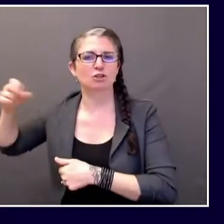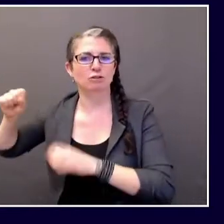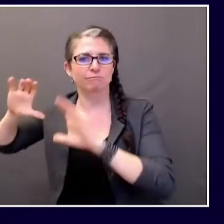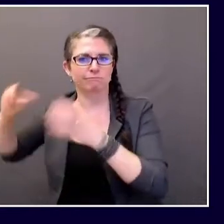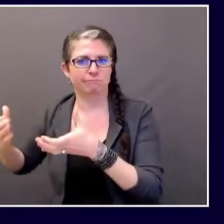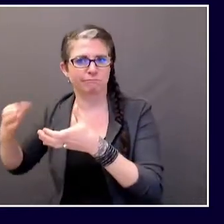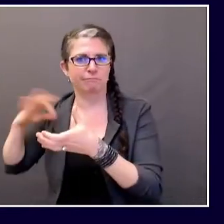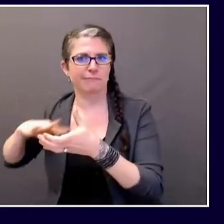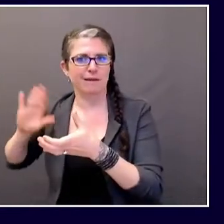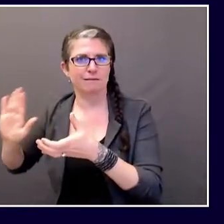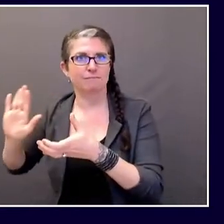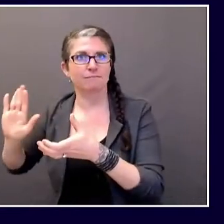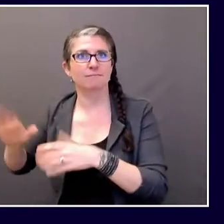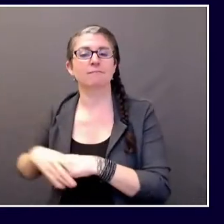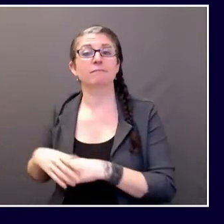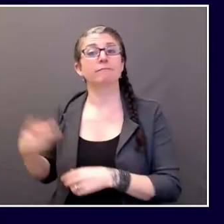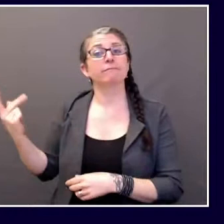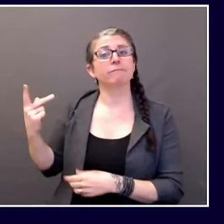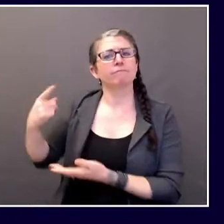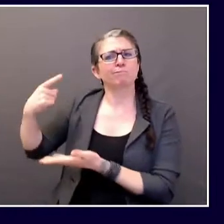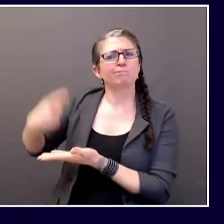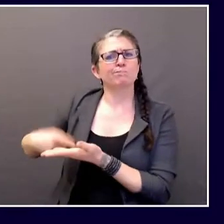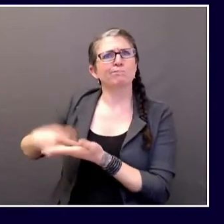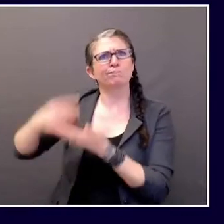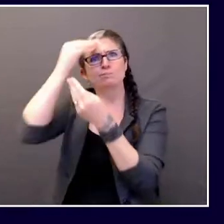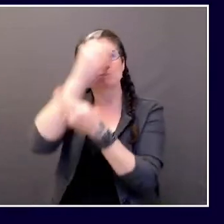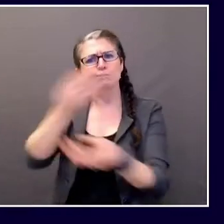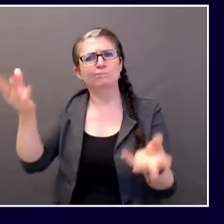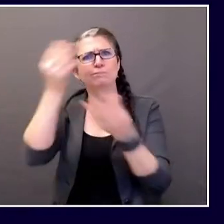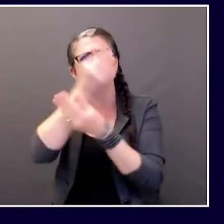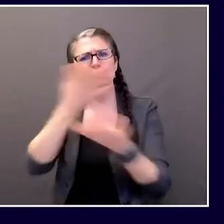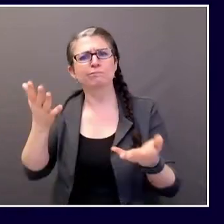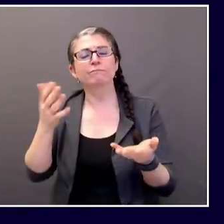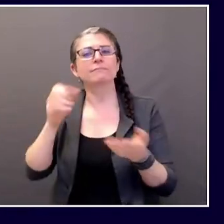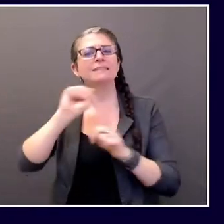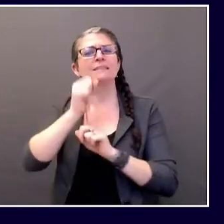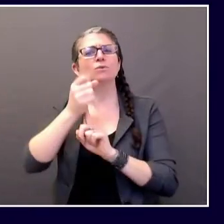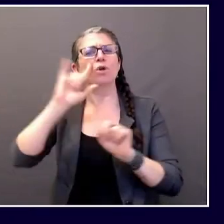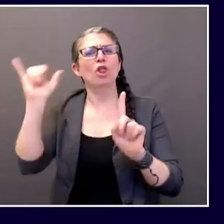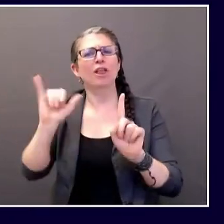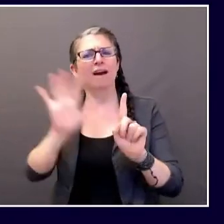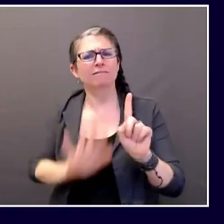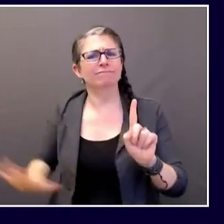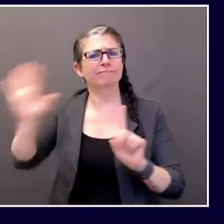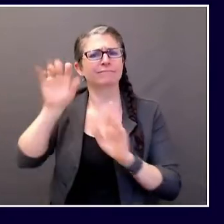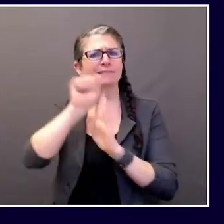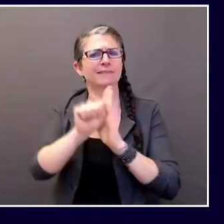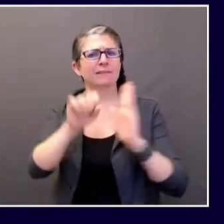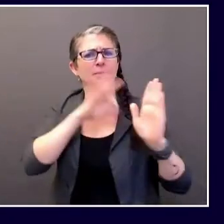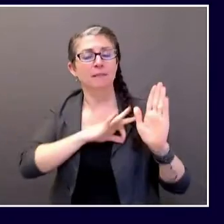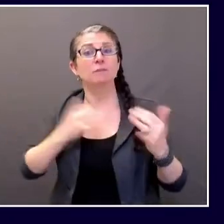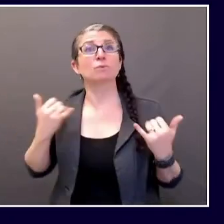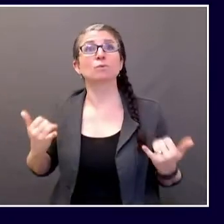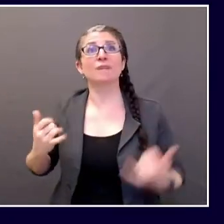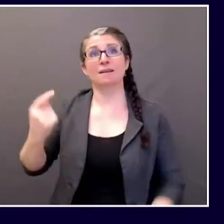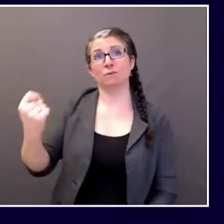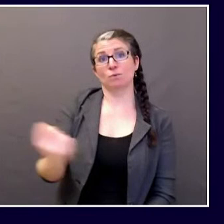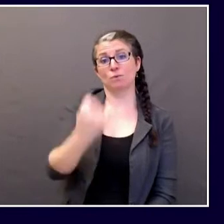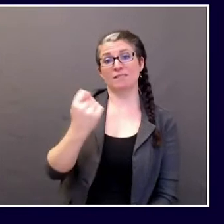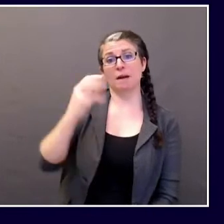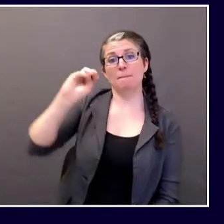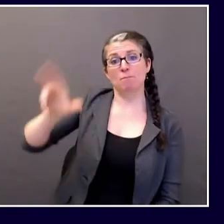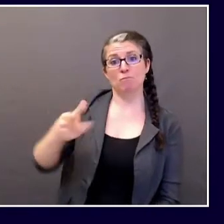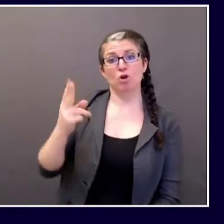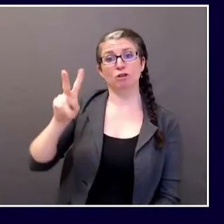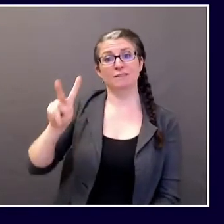I would like to talk about where we stand with COVID-19 across the state of Maine for today, Tuesday,